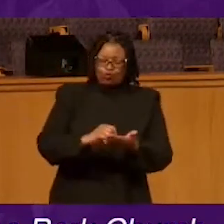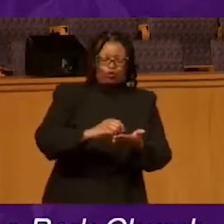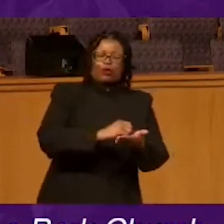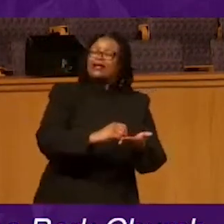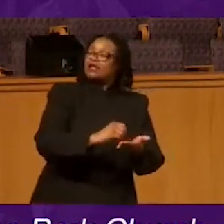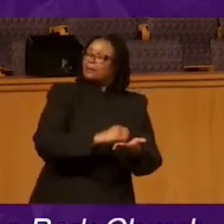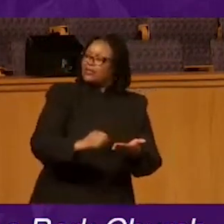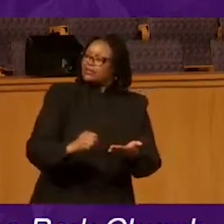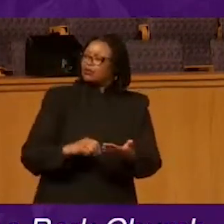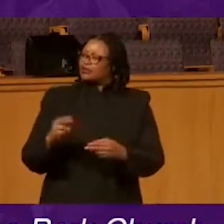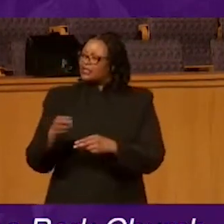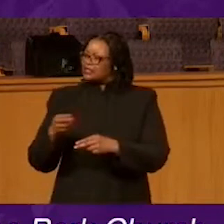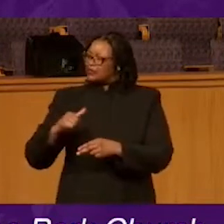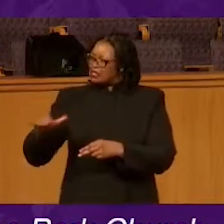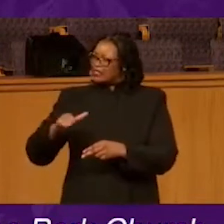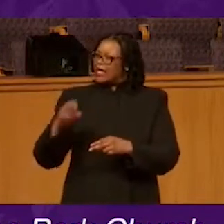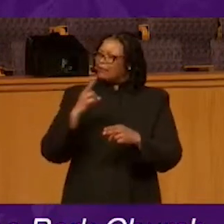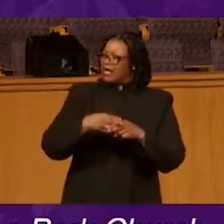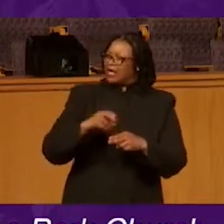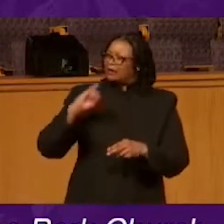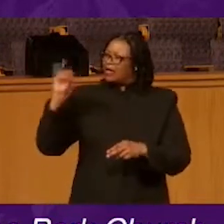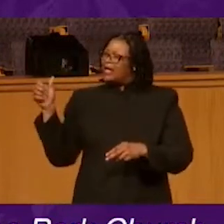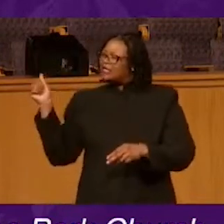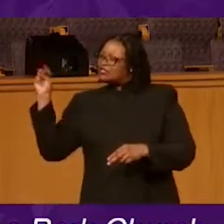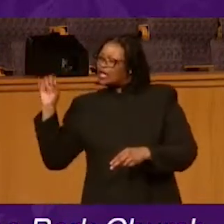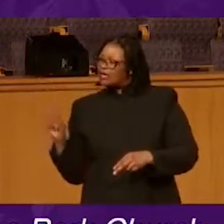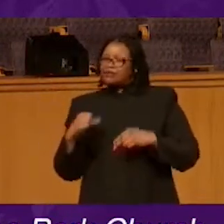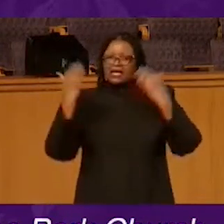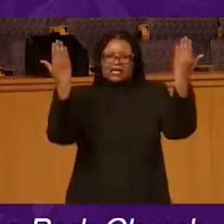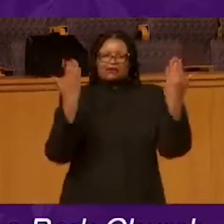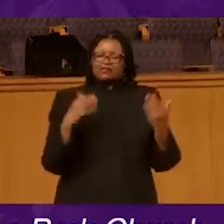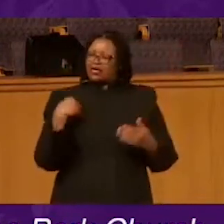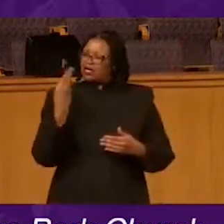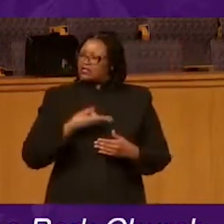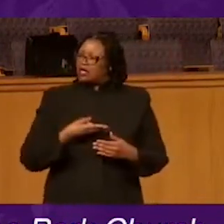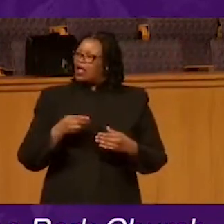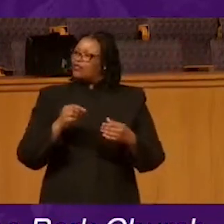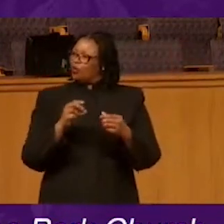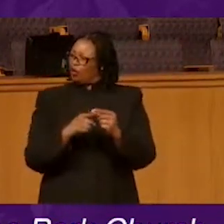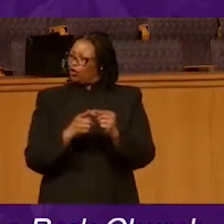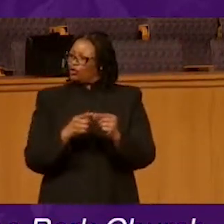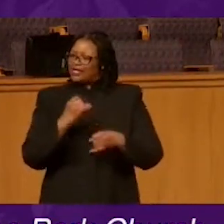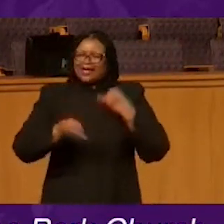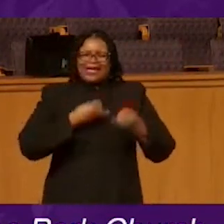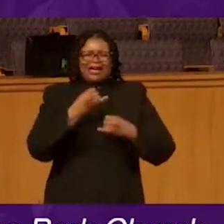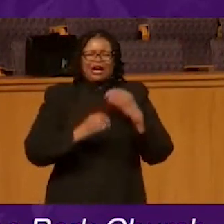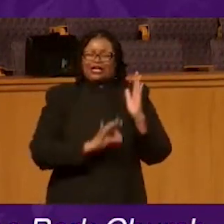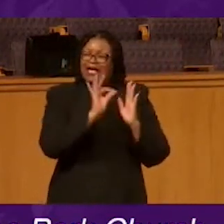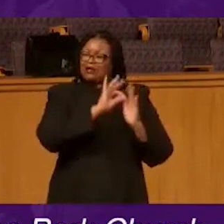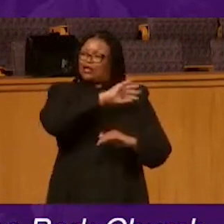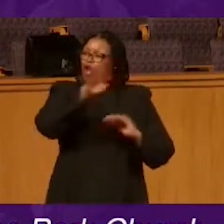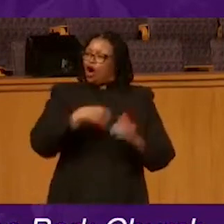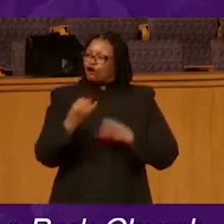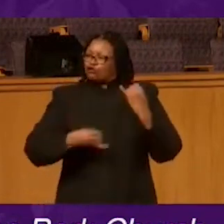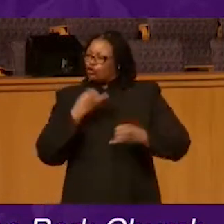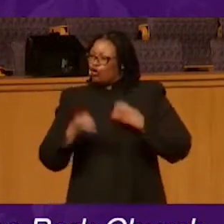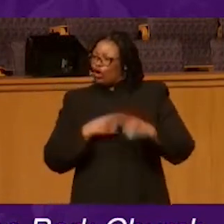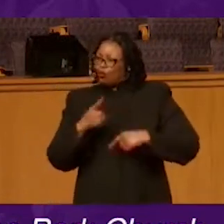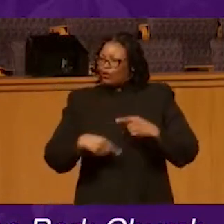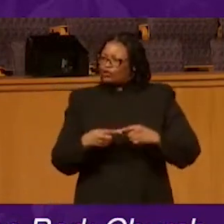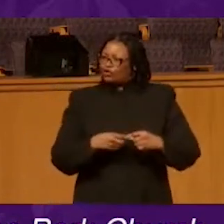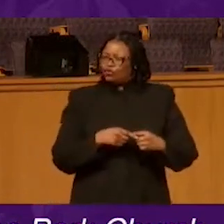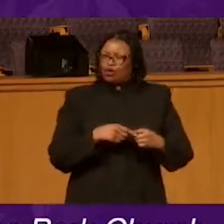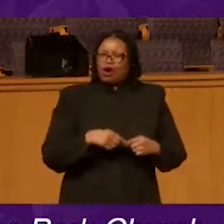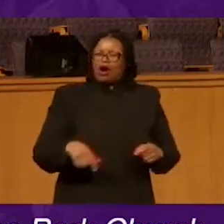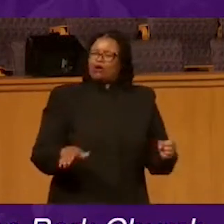bears his name. It was James who gives us the words, count it all joy when you fall into diverse temptations, knowing